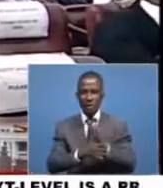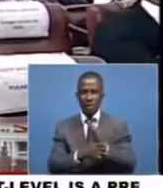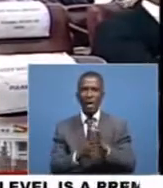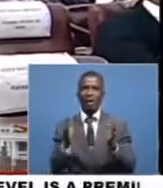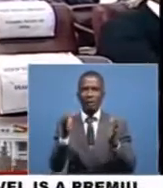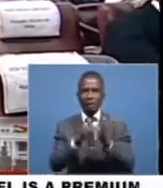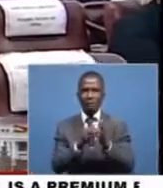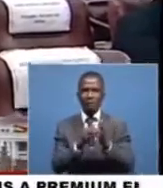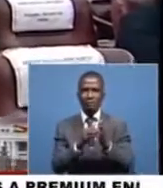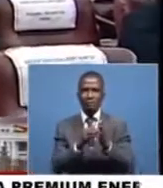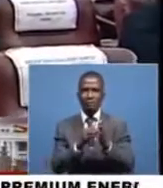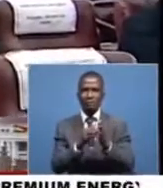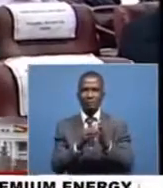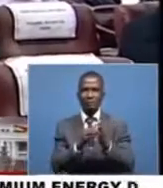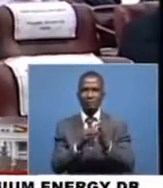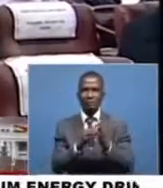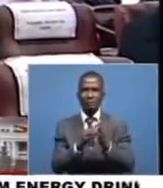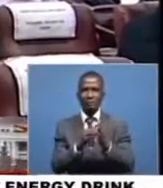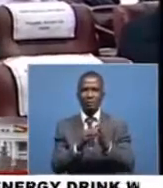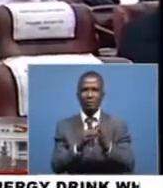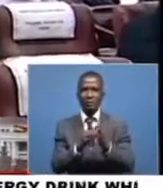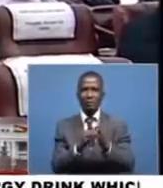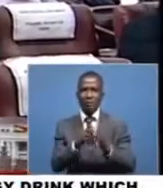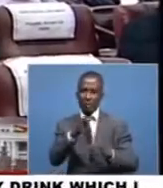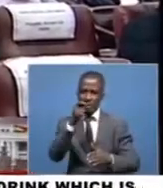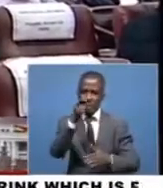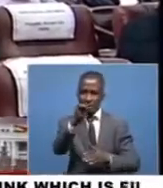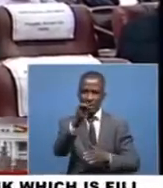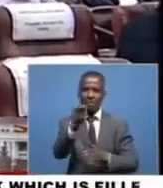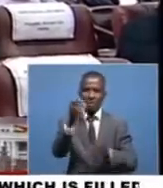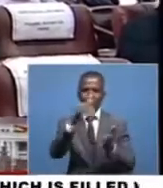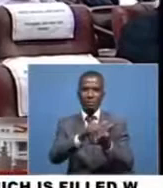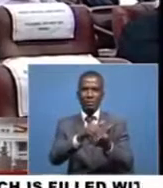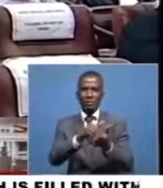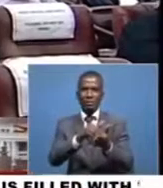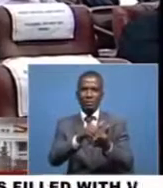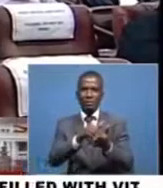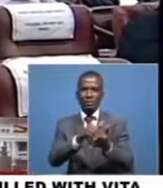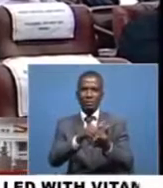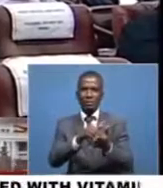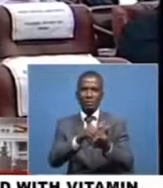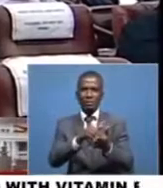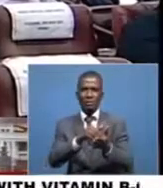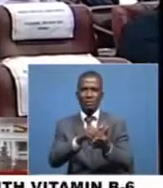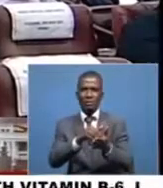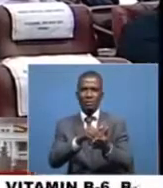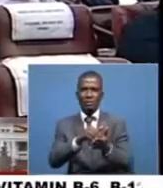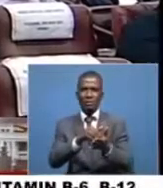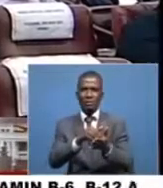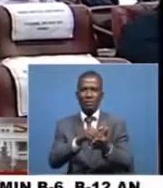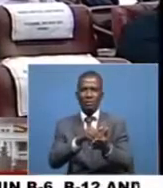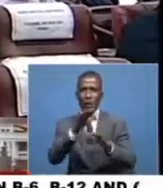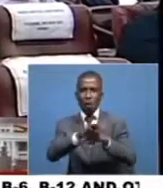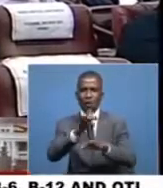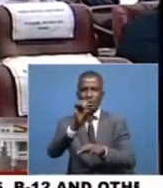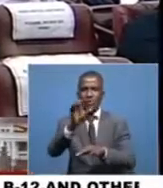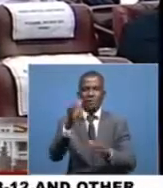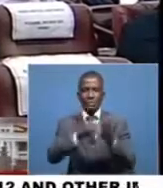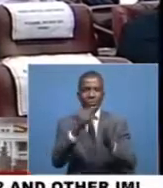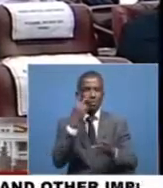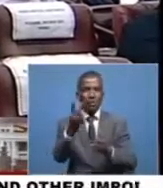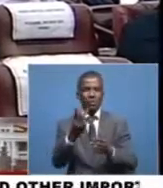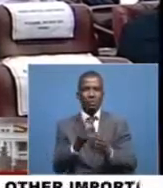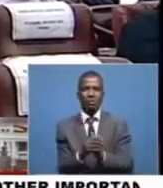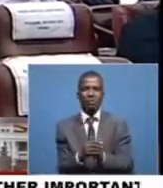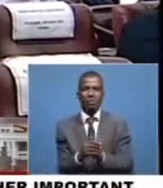to have a subpoena on the chairperson of the Electoral Commission. Now,